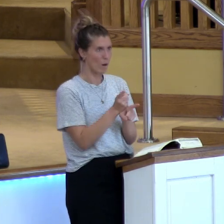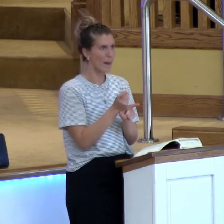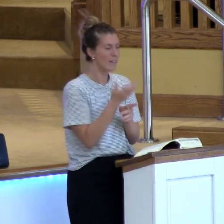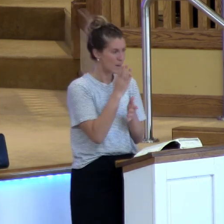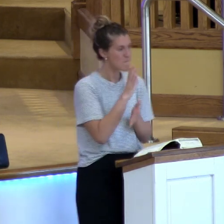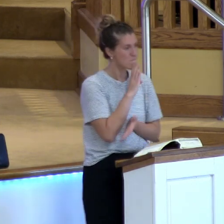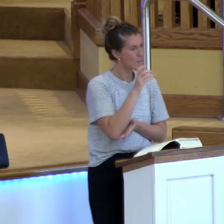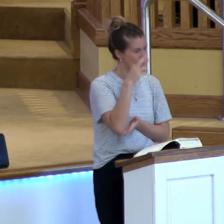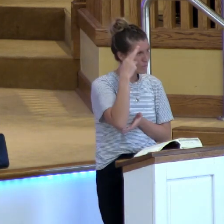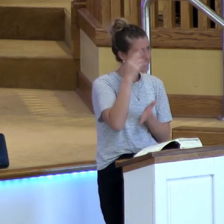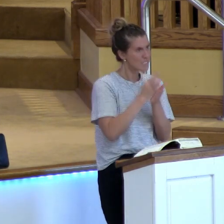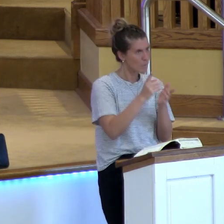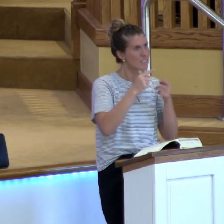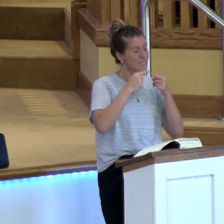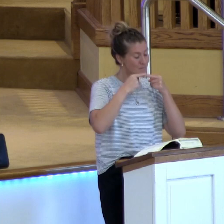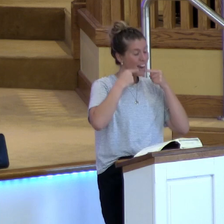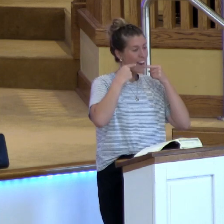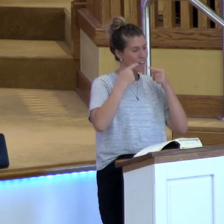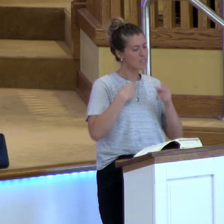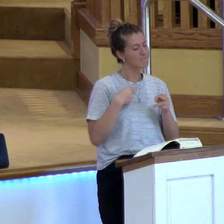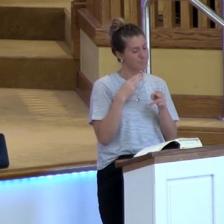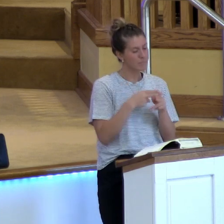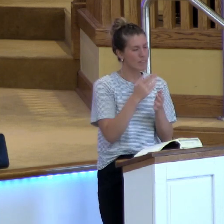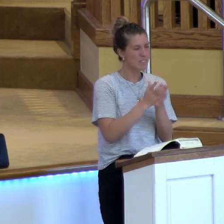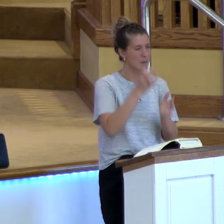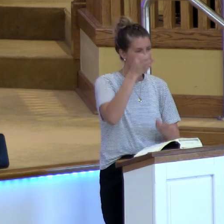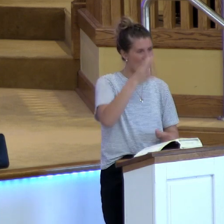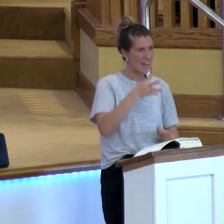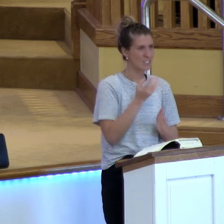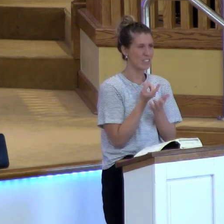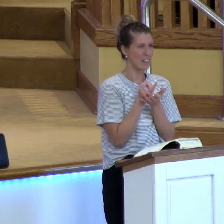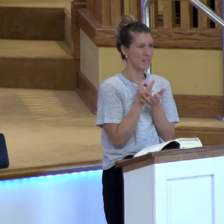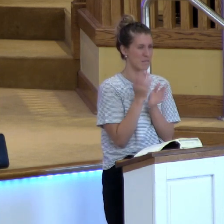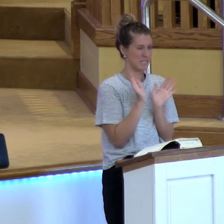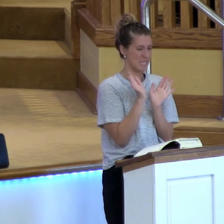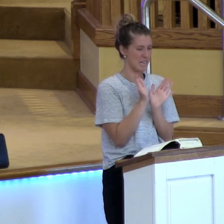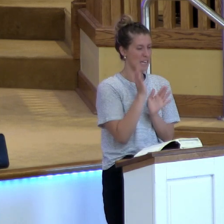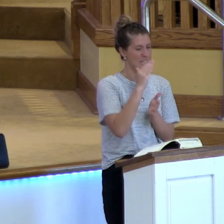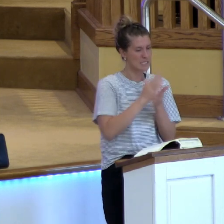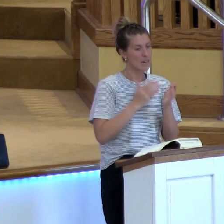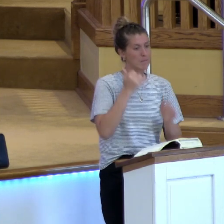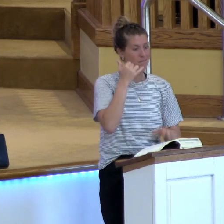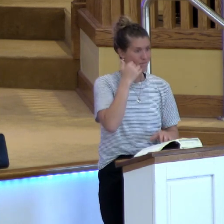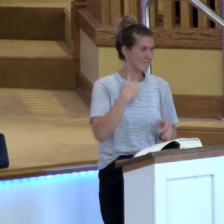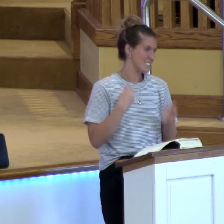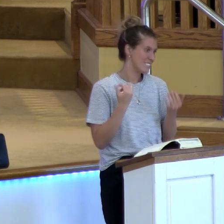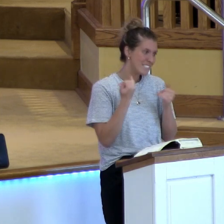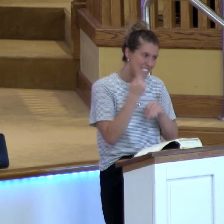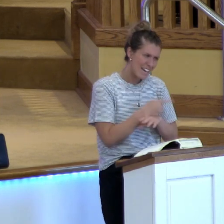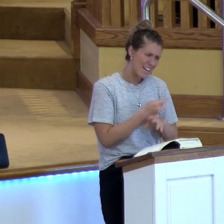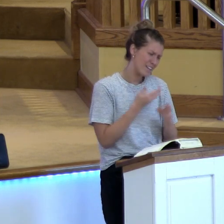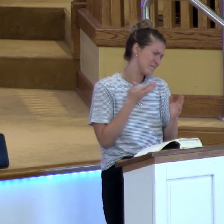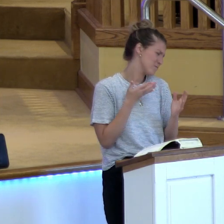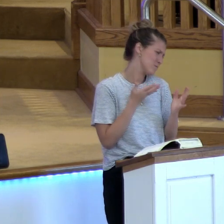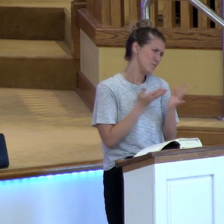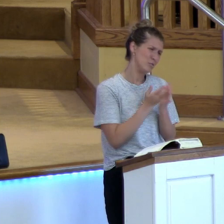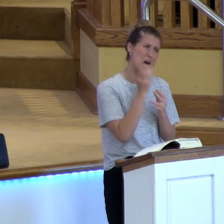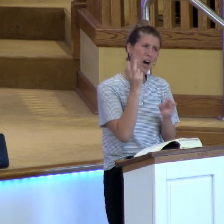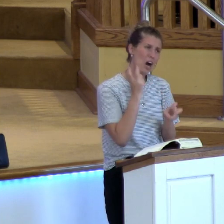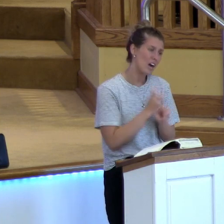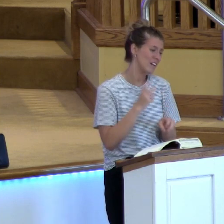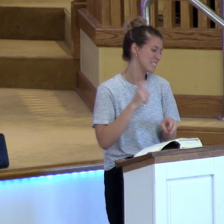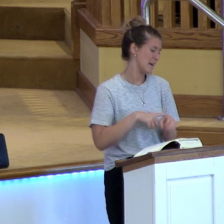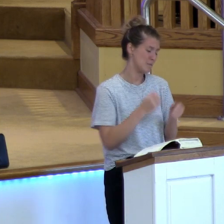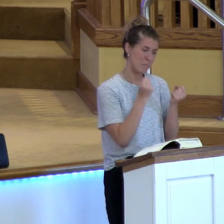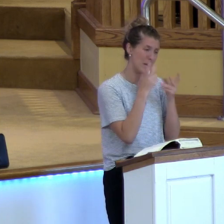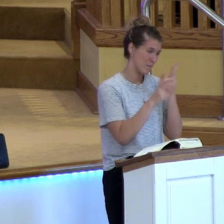somebody smiles. I mentioned some pastors this past Sunday, and some of them were on the phone with me today just going through tough times, and just a lot of people going through